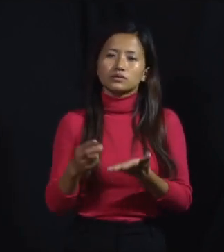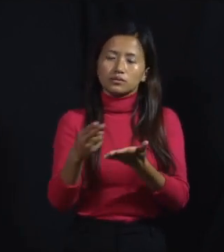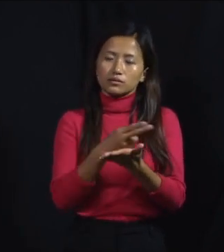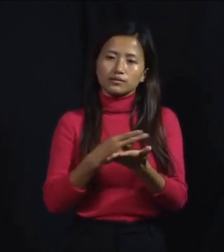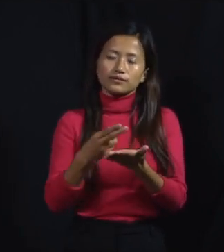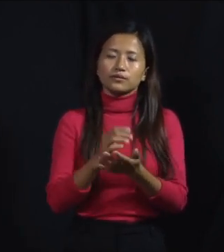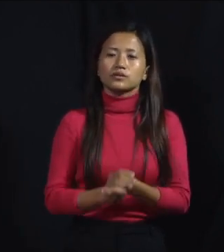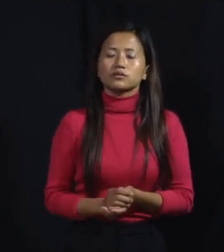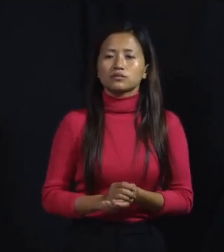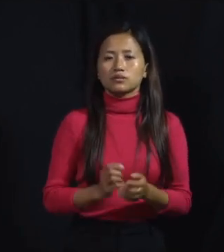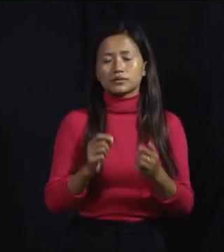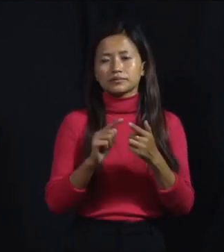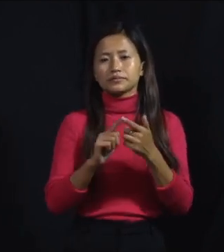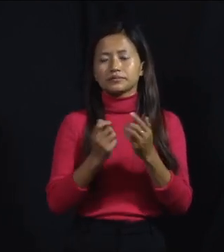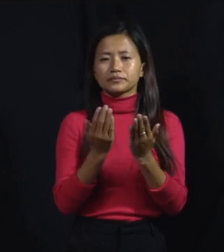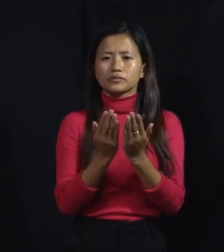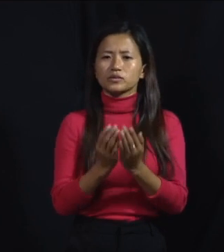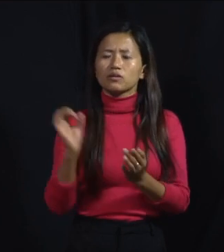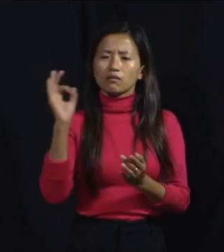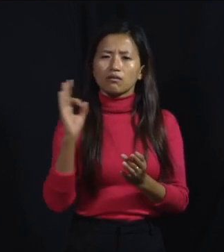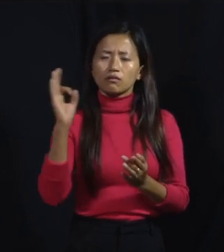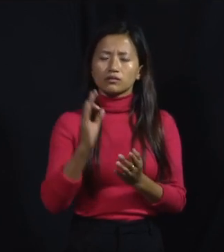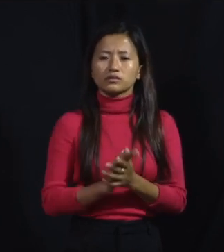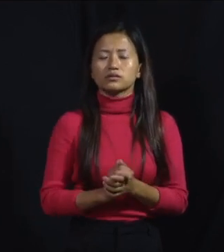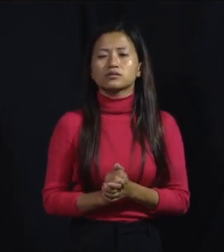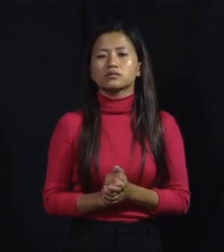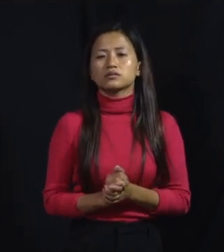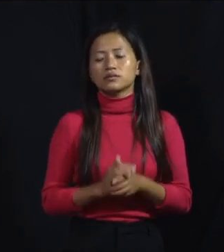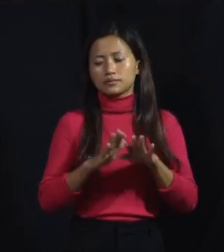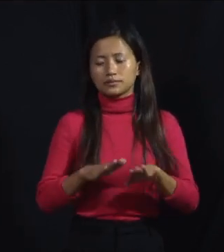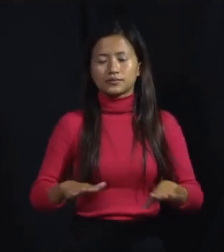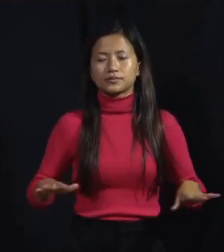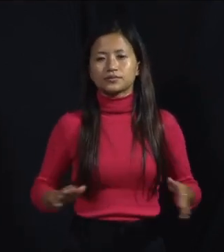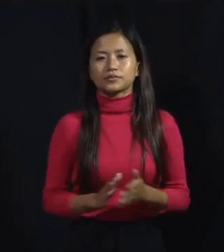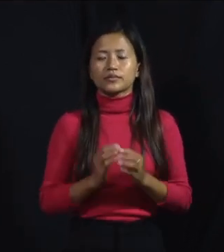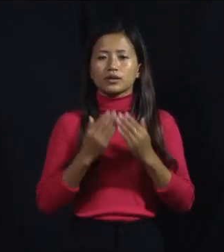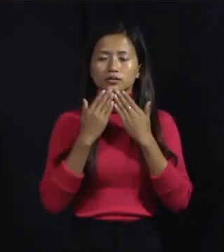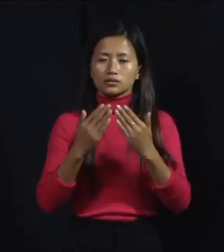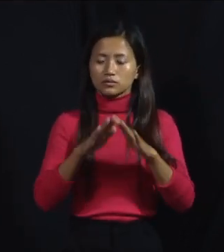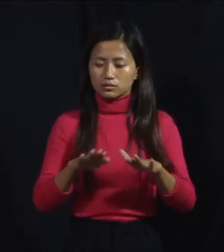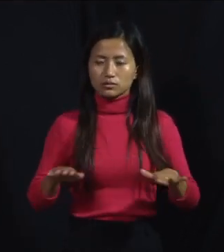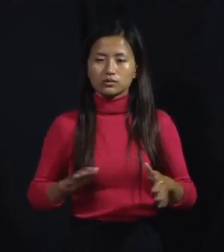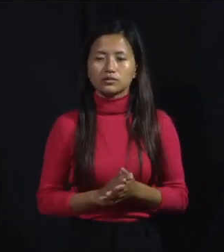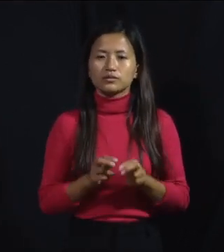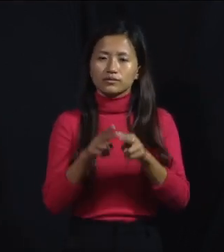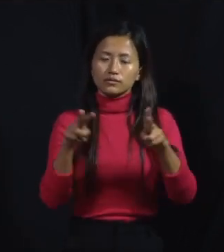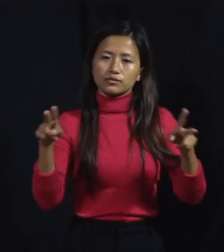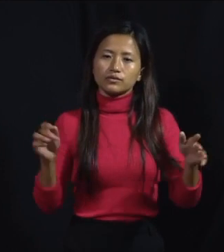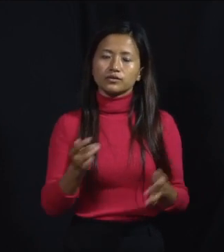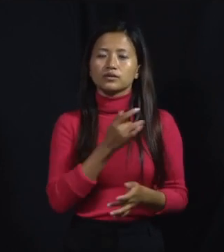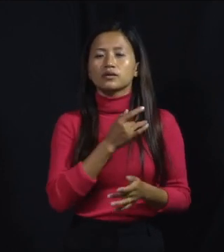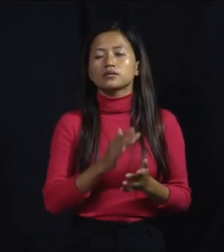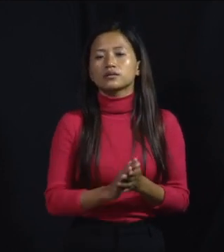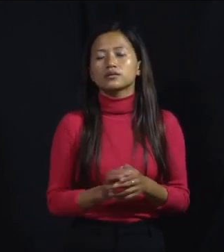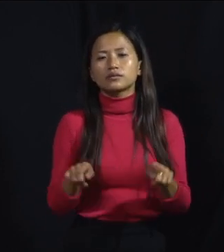or educated officers, right? So the children, the students, you the students, you come from different kind